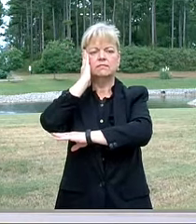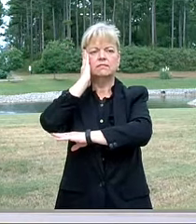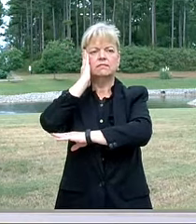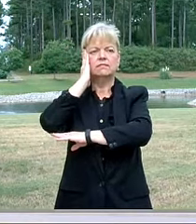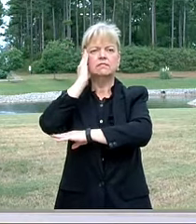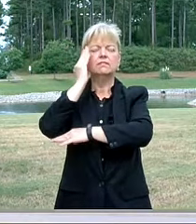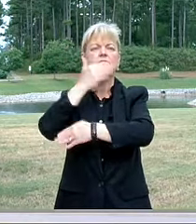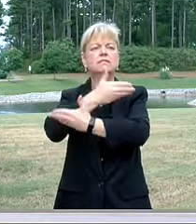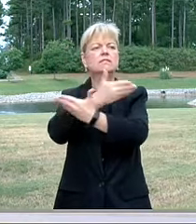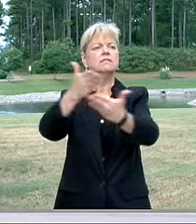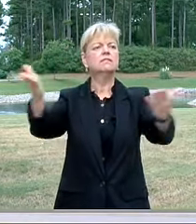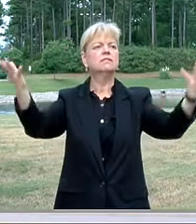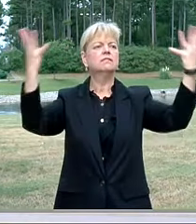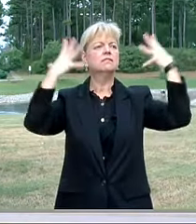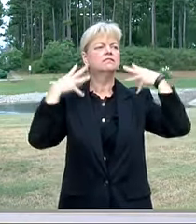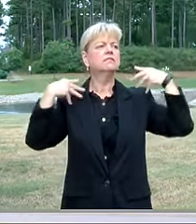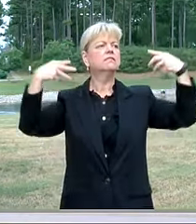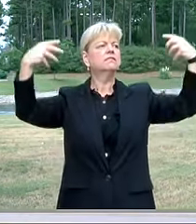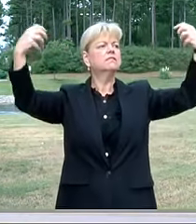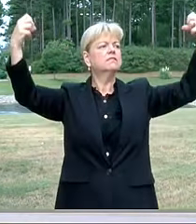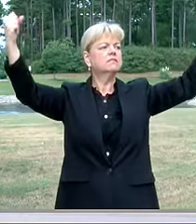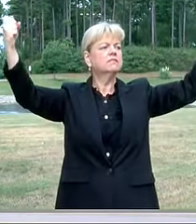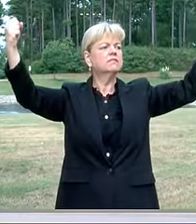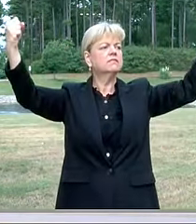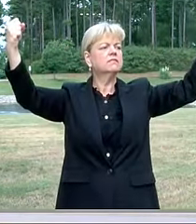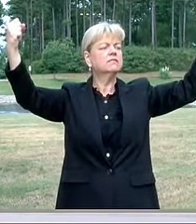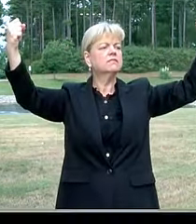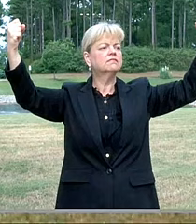home of the